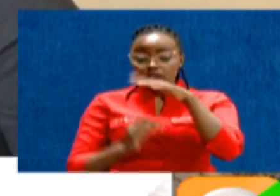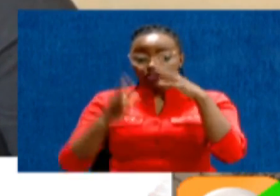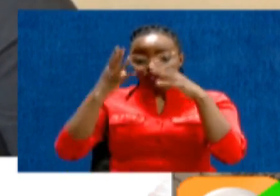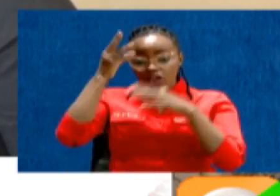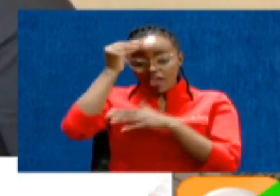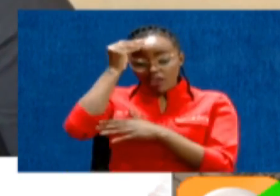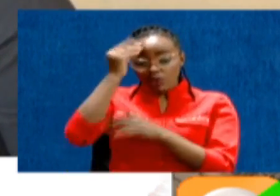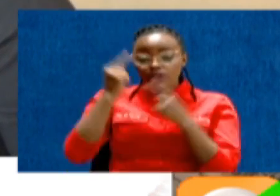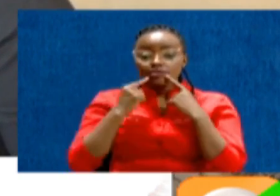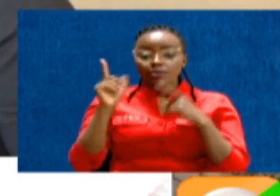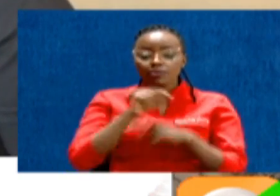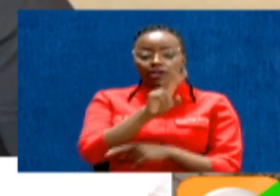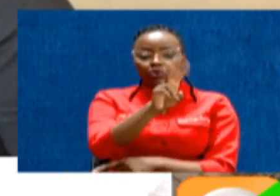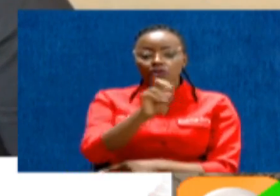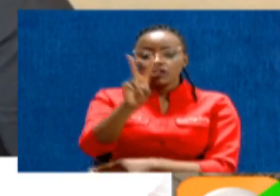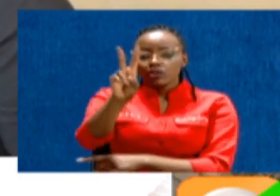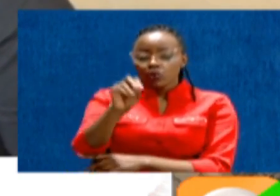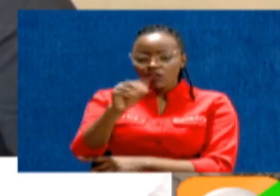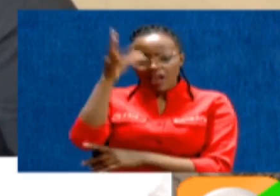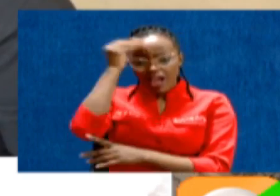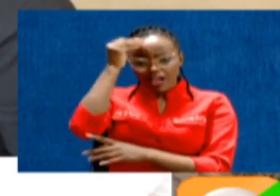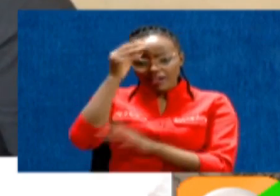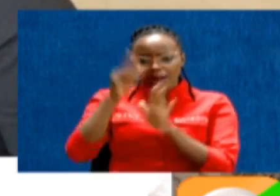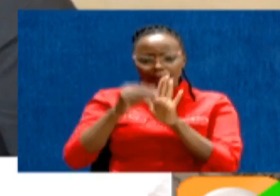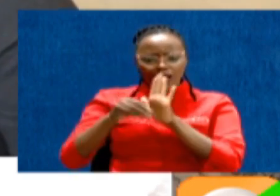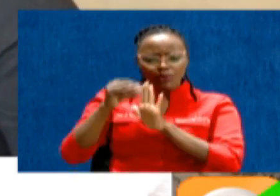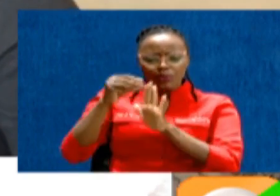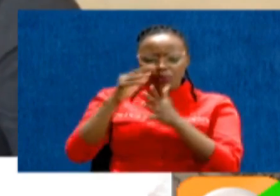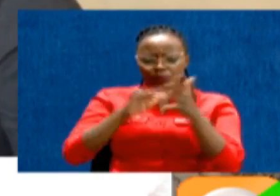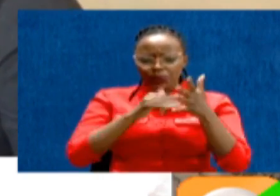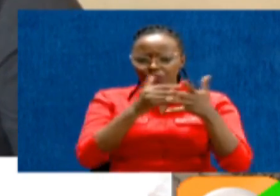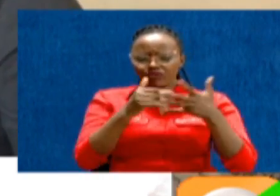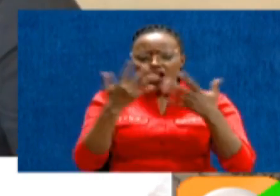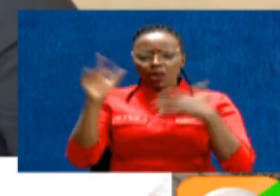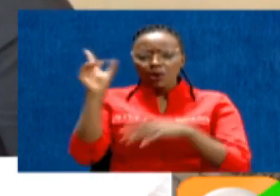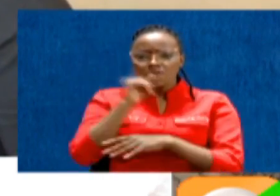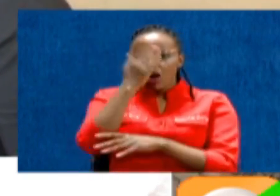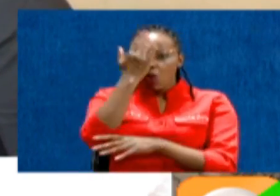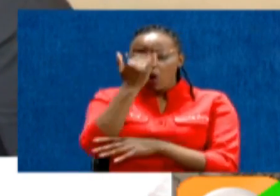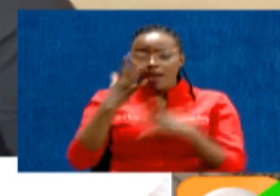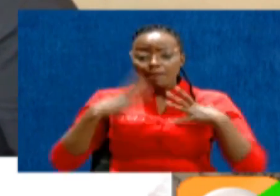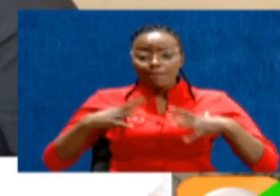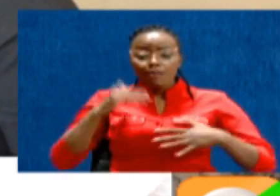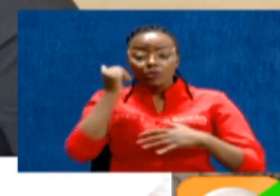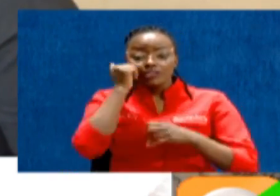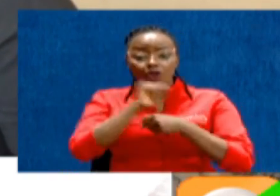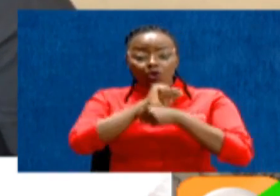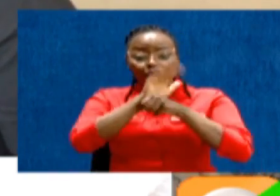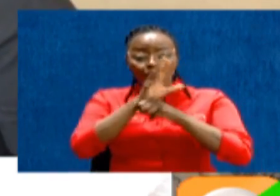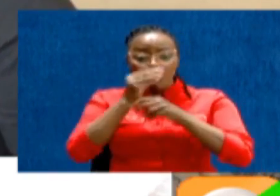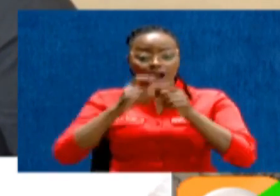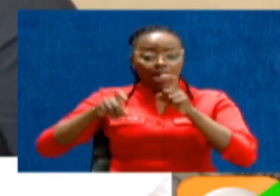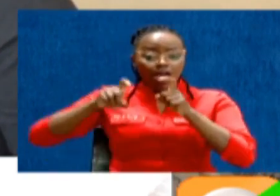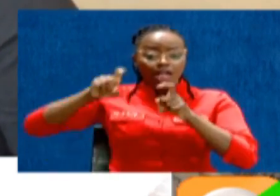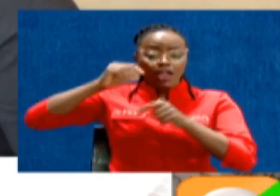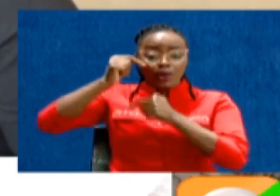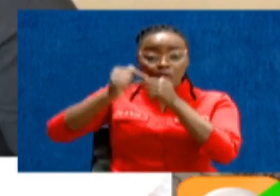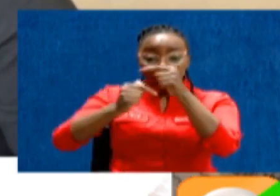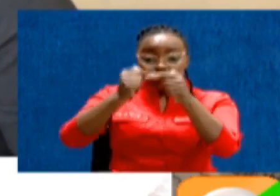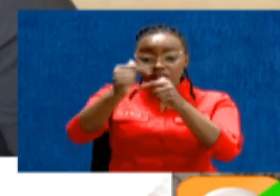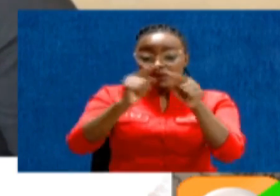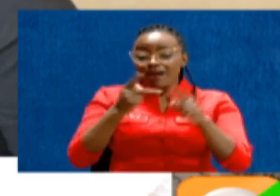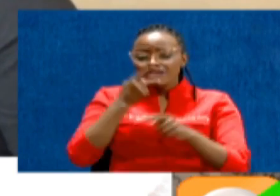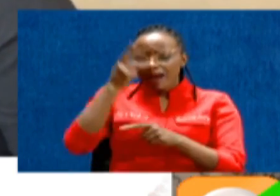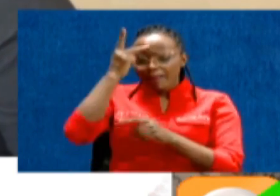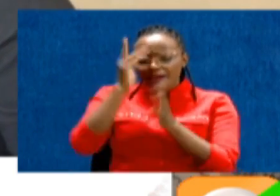2020 academic calendar lost, given that the COVID-19 curve is still on the rise. But just how will the children and parents navigate through the